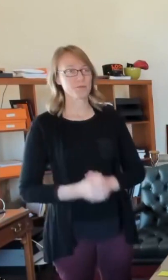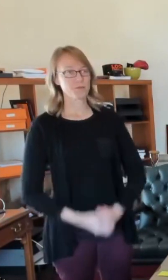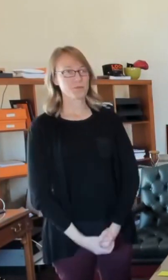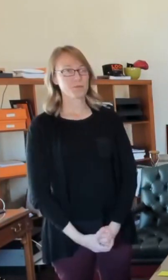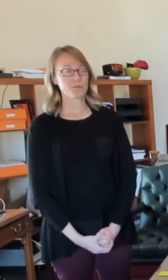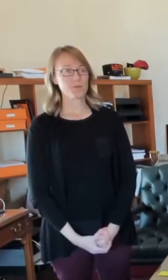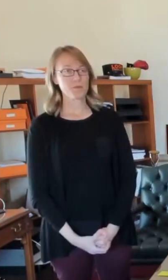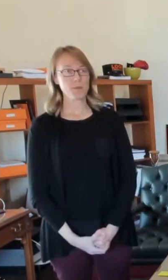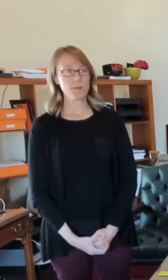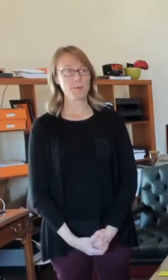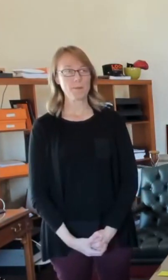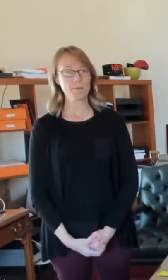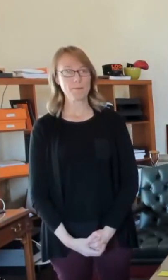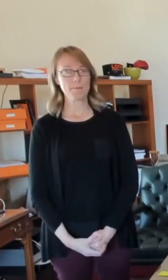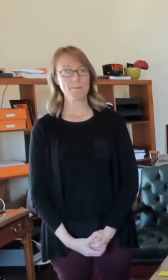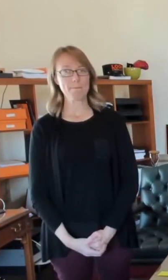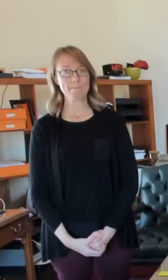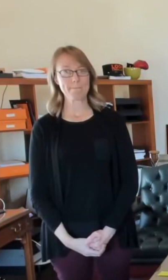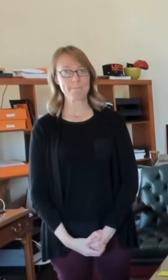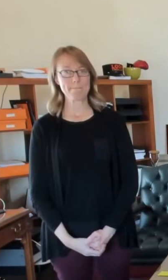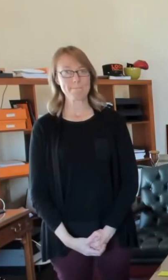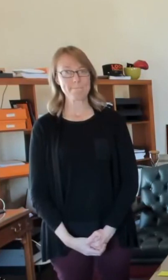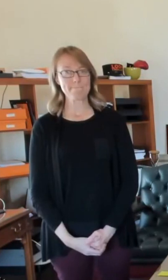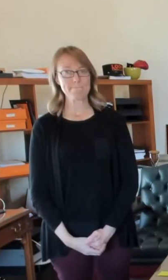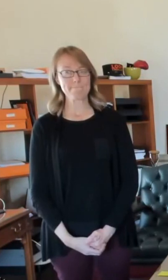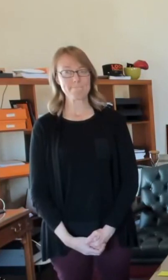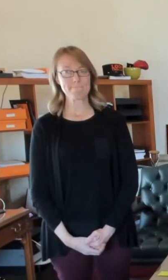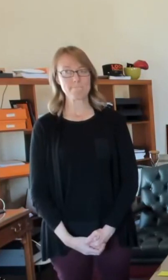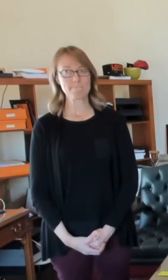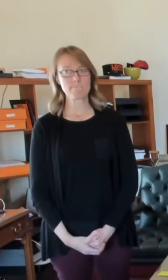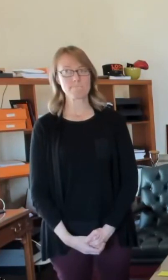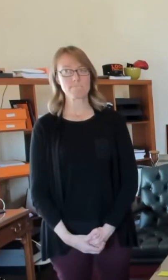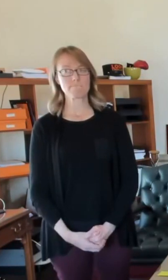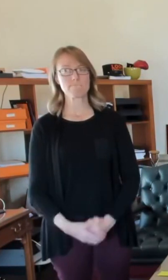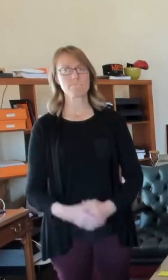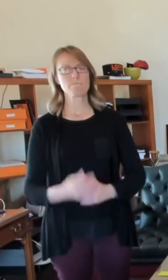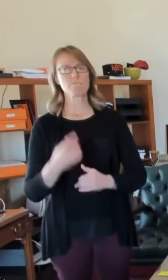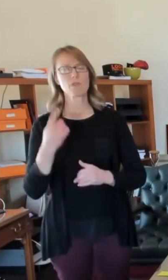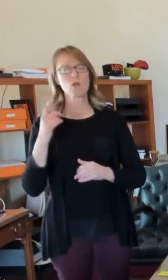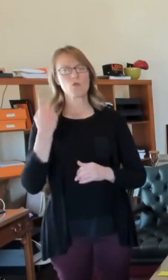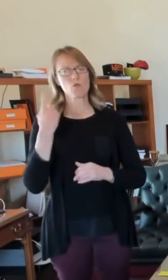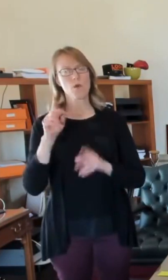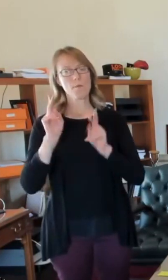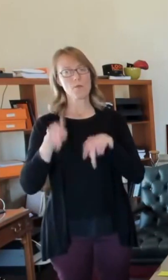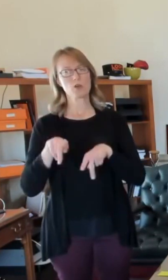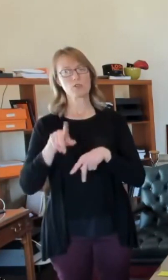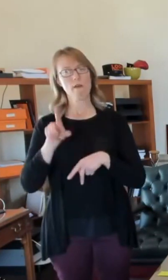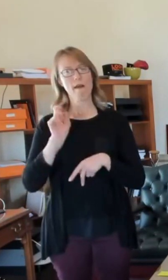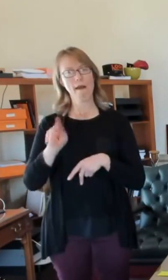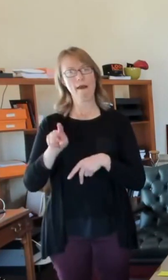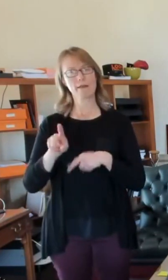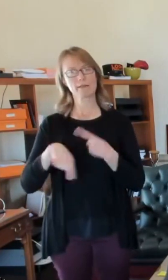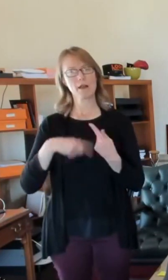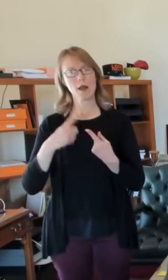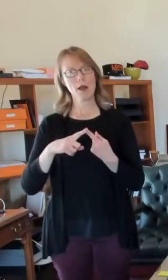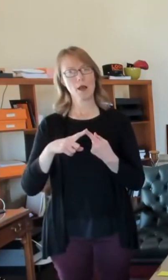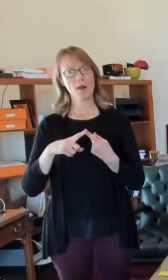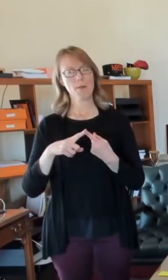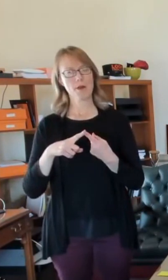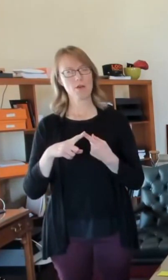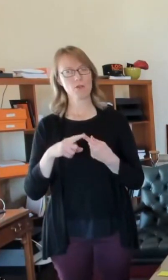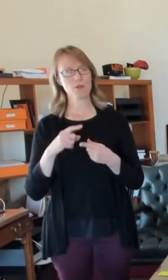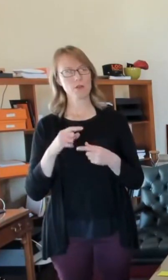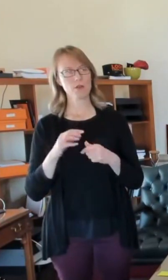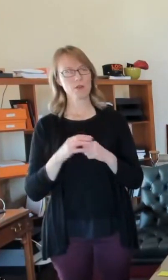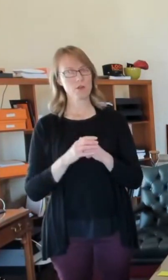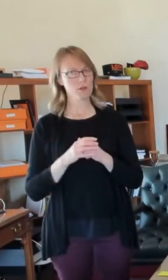Will the city be able to go straight to those individuals? She's 71 with an underlying health condition, hasn't been vaccinated yet, or will